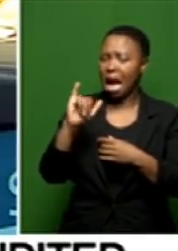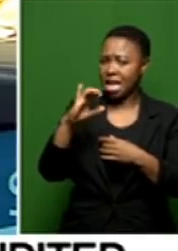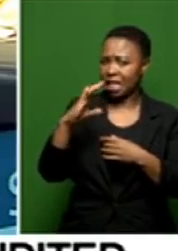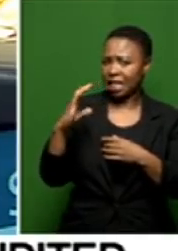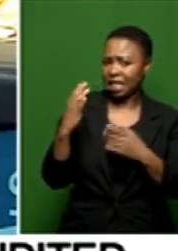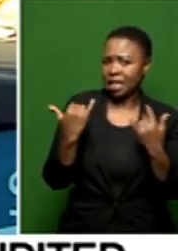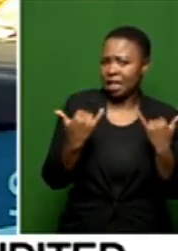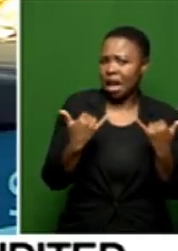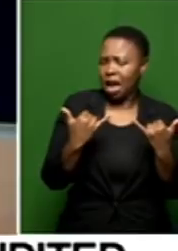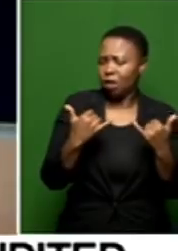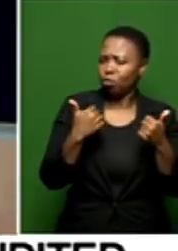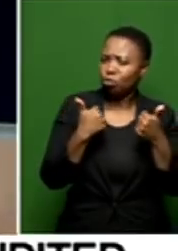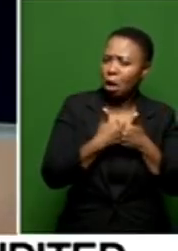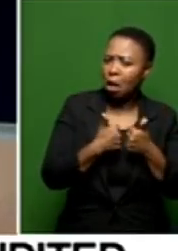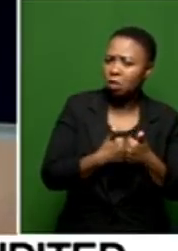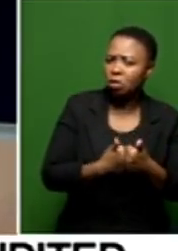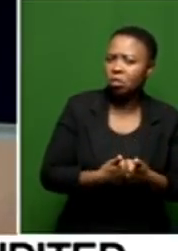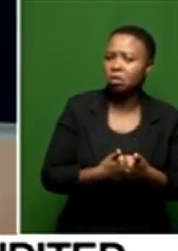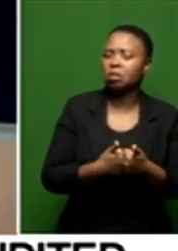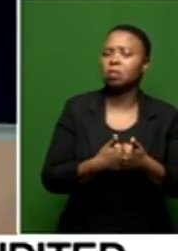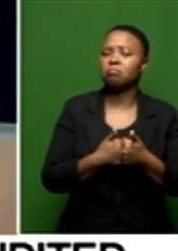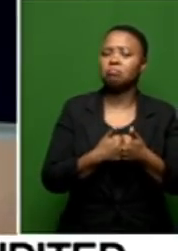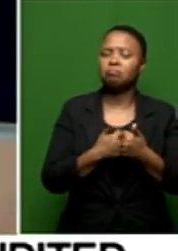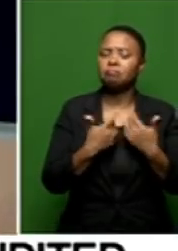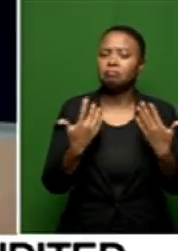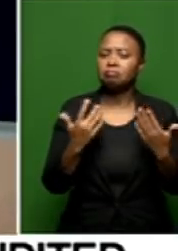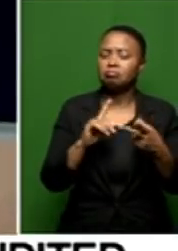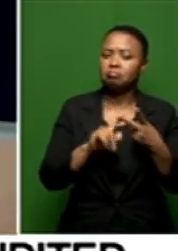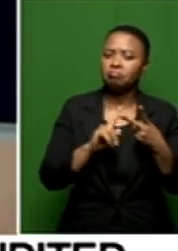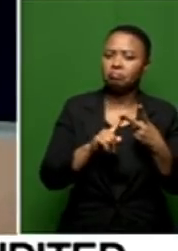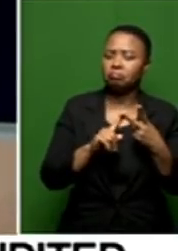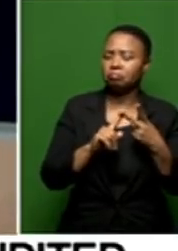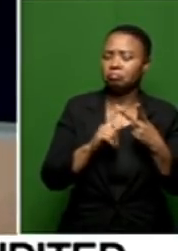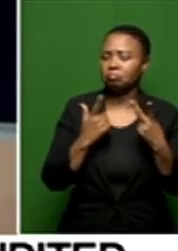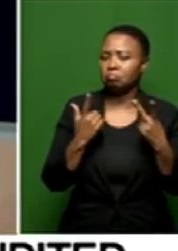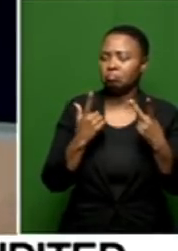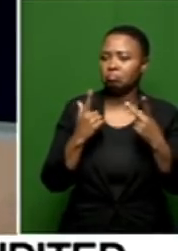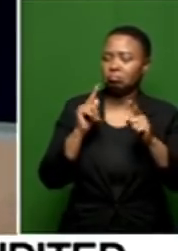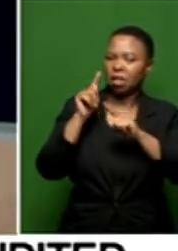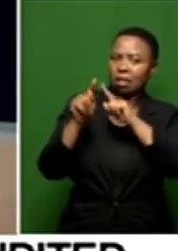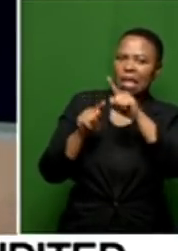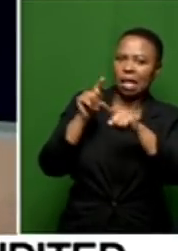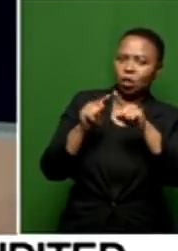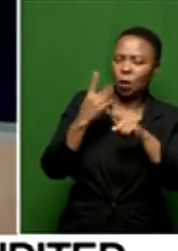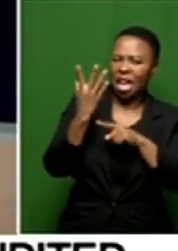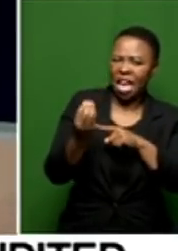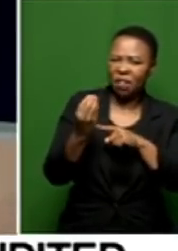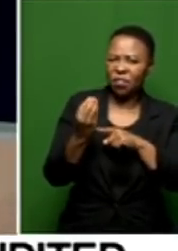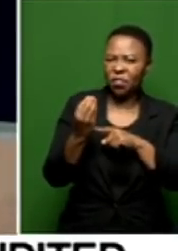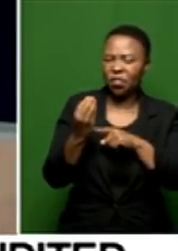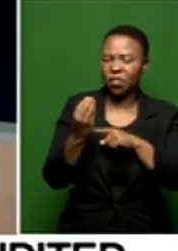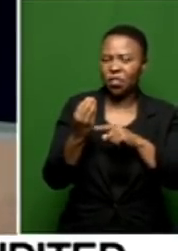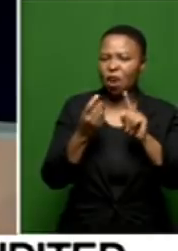has had to say, the challenges they were confronted with, the accusations that political parties and